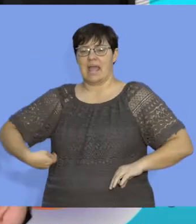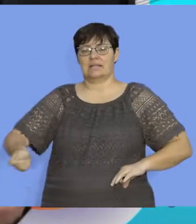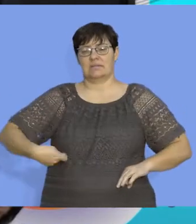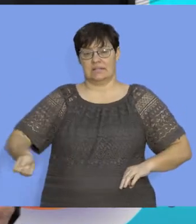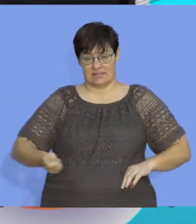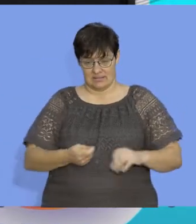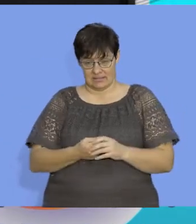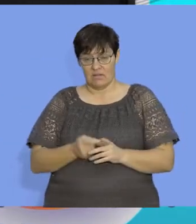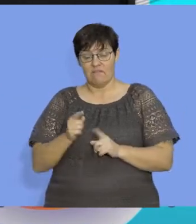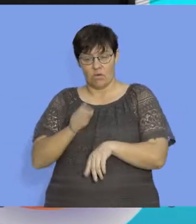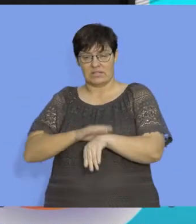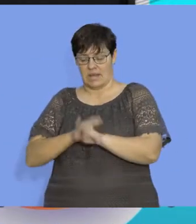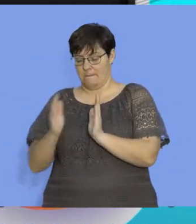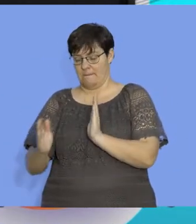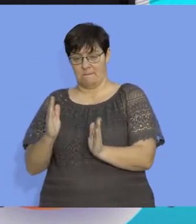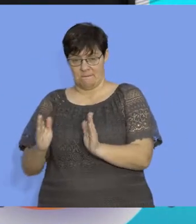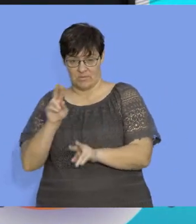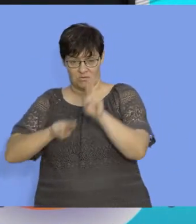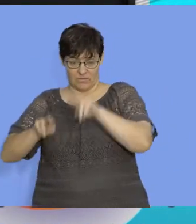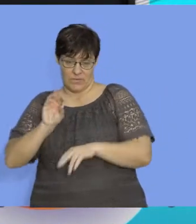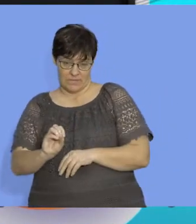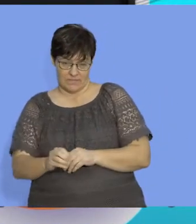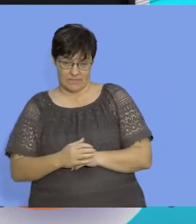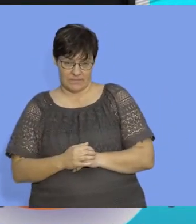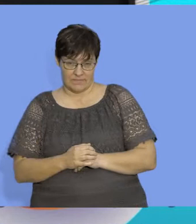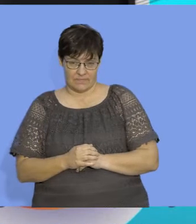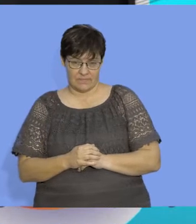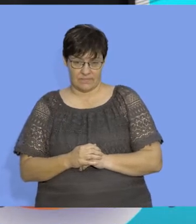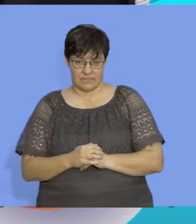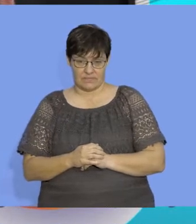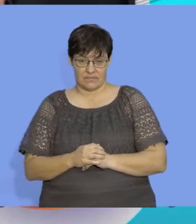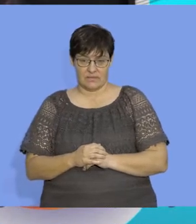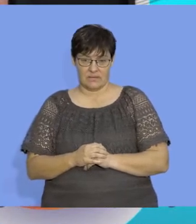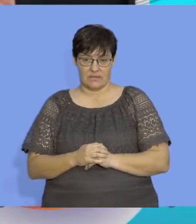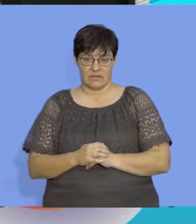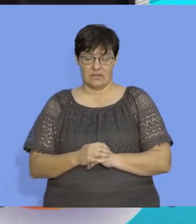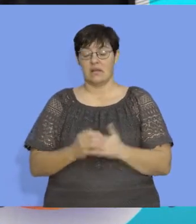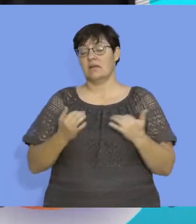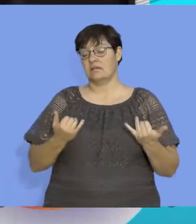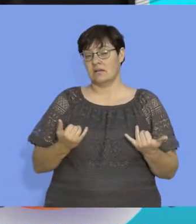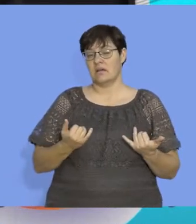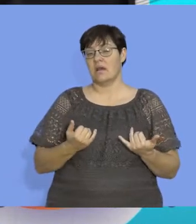the period under review. Okay, finally, another important consideration that